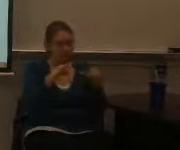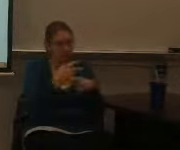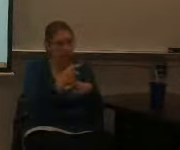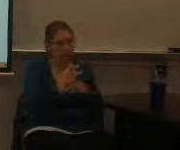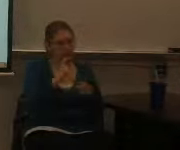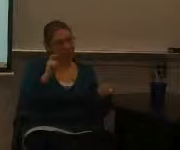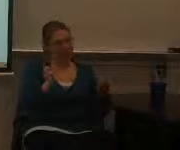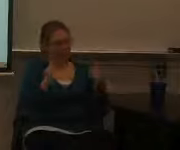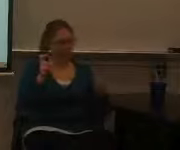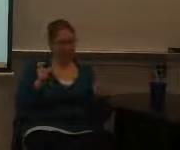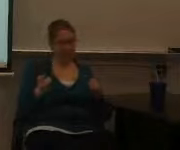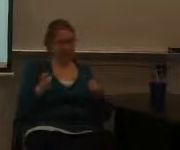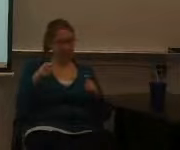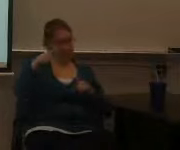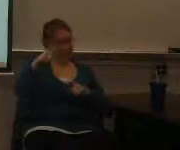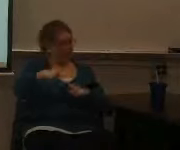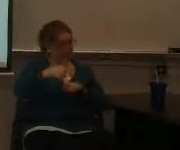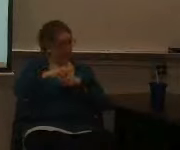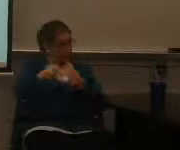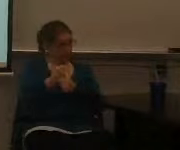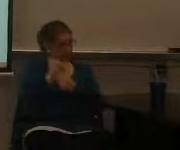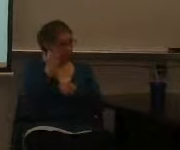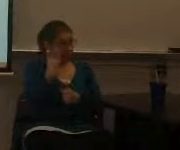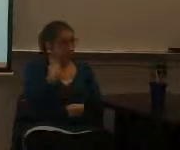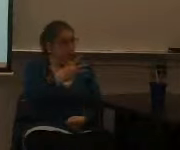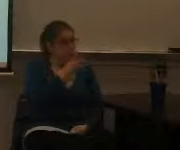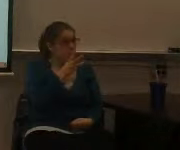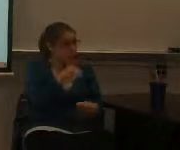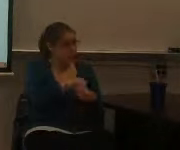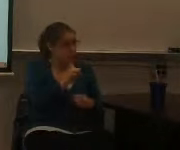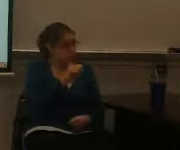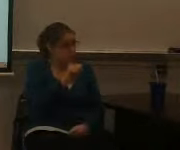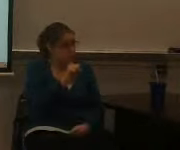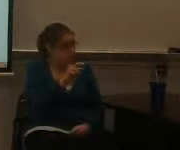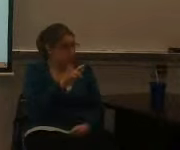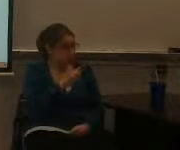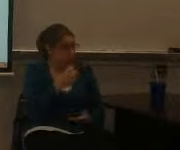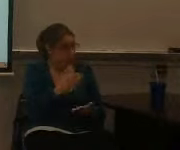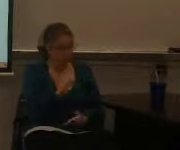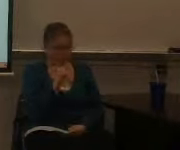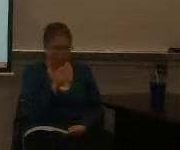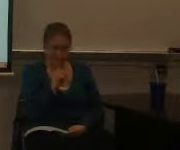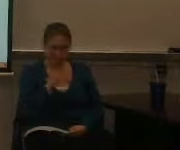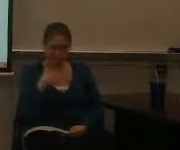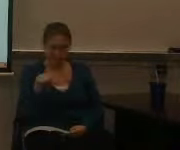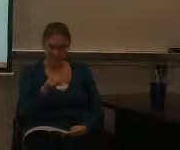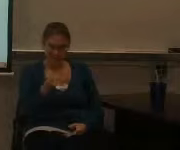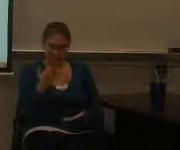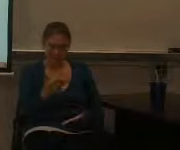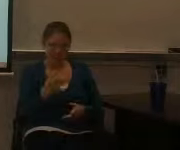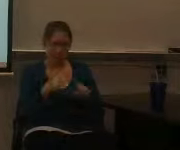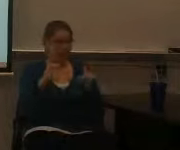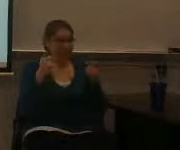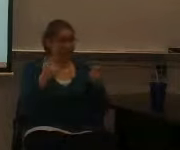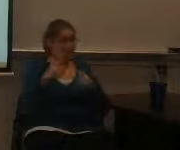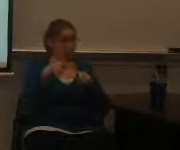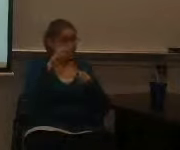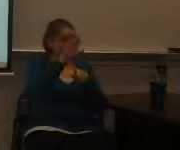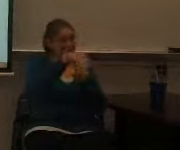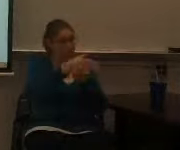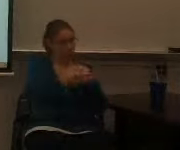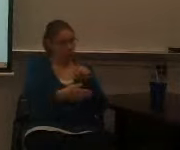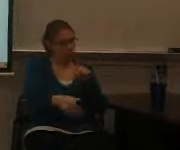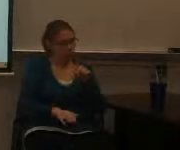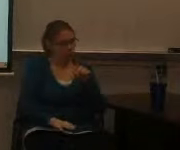bouncing around. So this time of year, if there's any water in the streams around here, which there's not, this time of year when the leaves are all off the